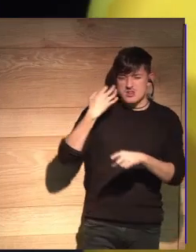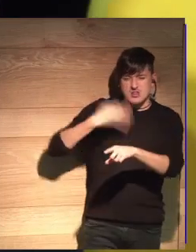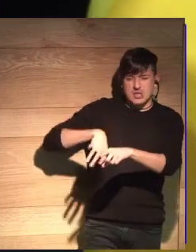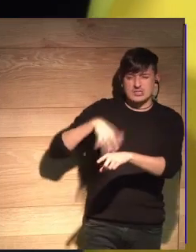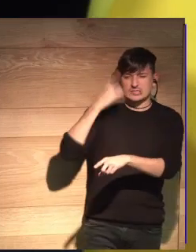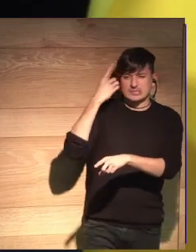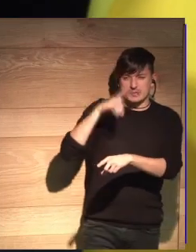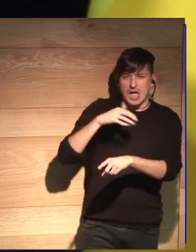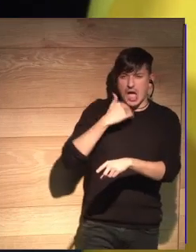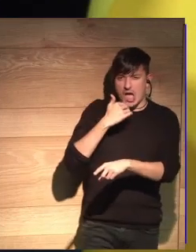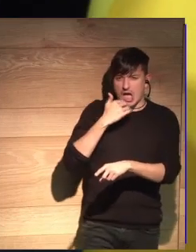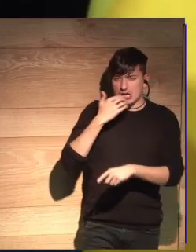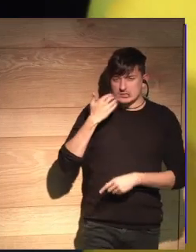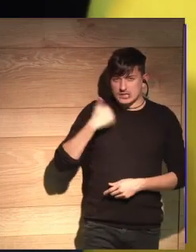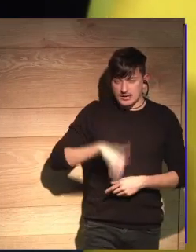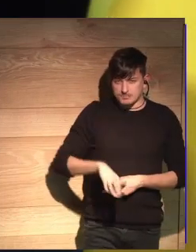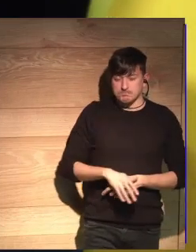and AI programs.